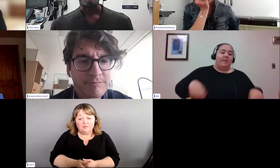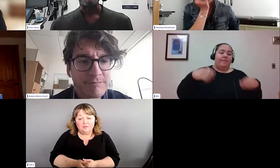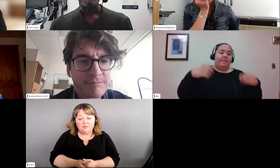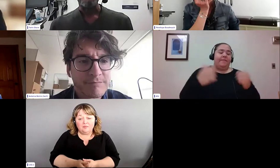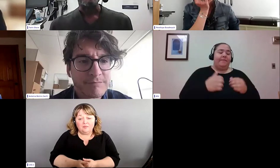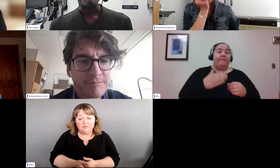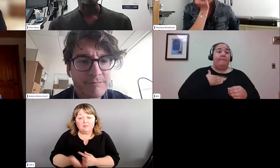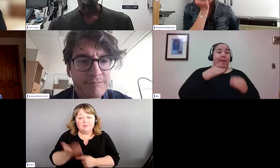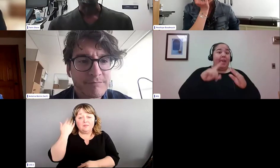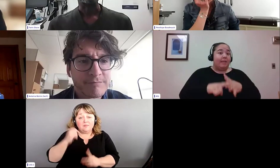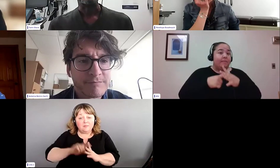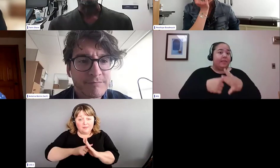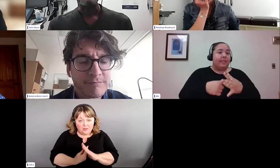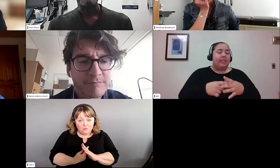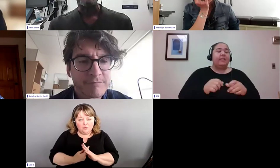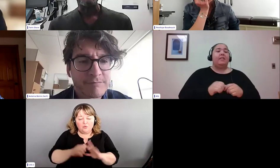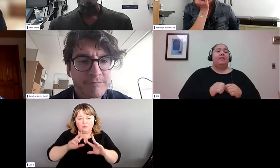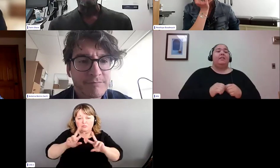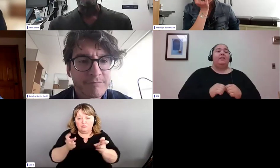beginning